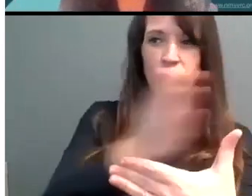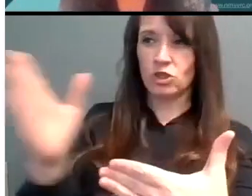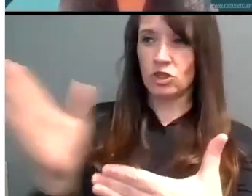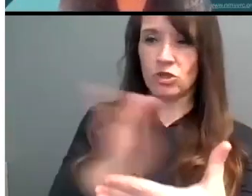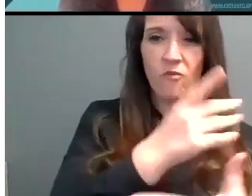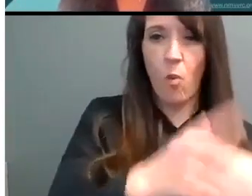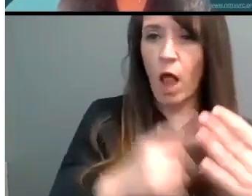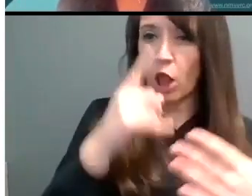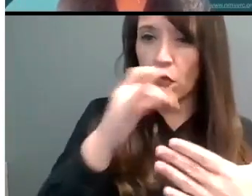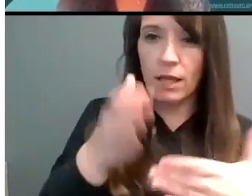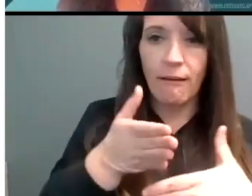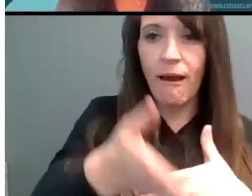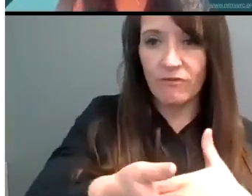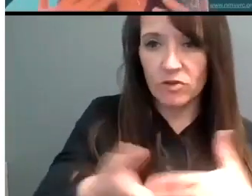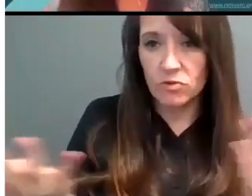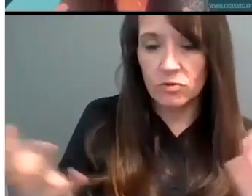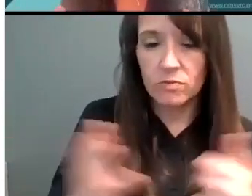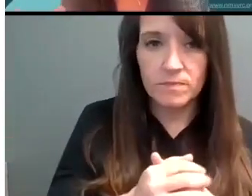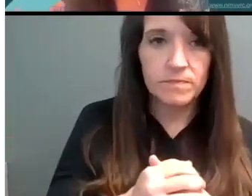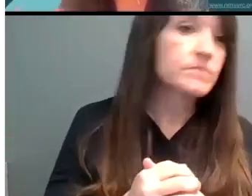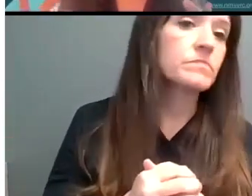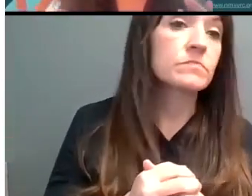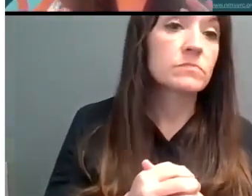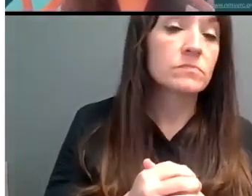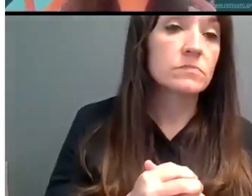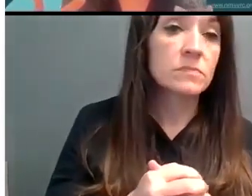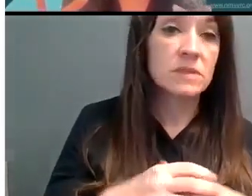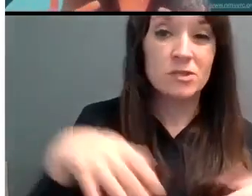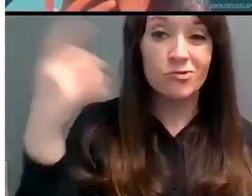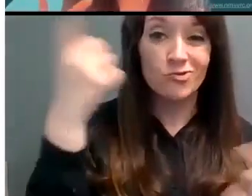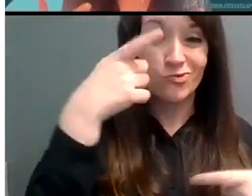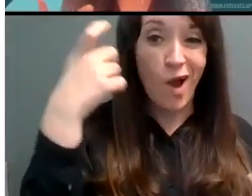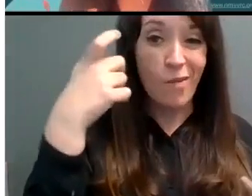Trauma can impact what I